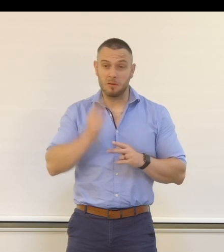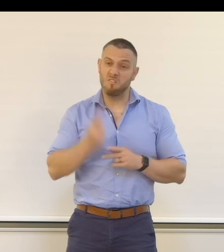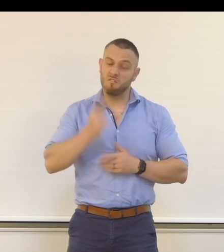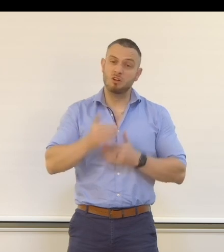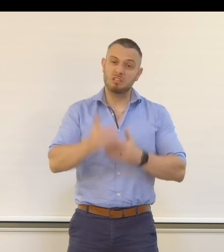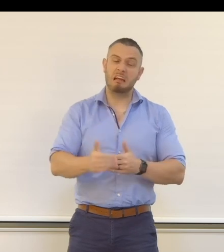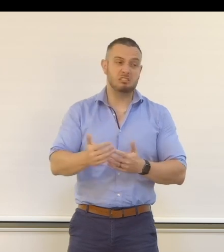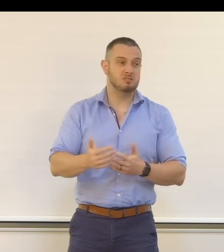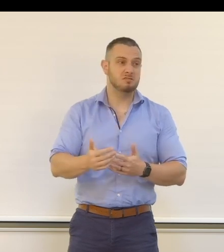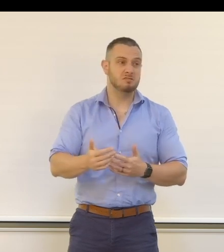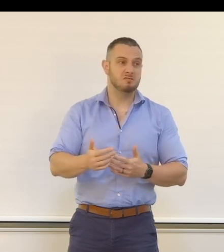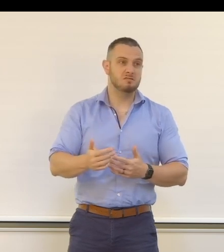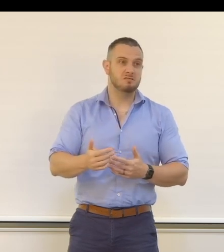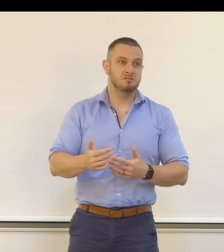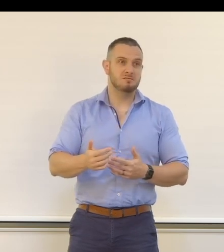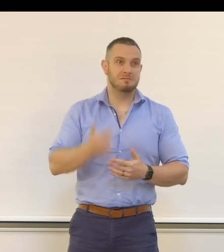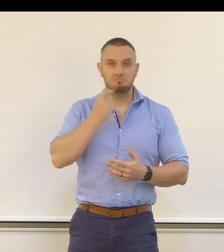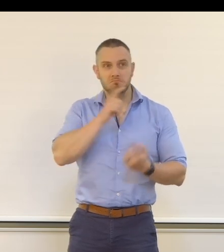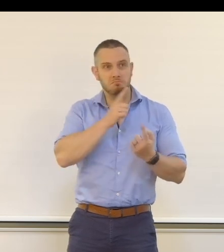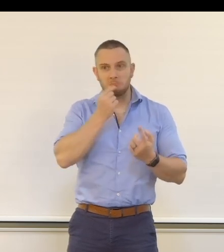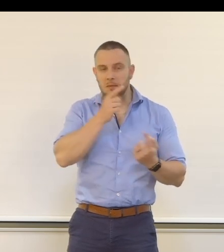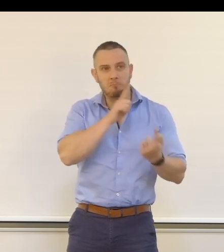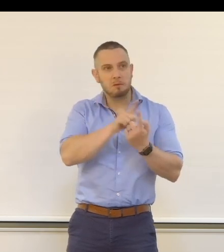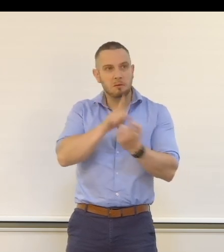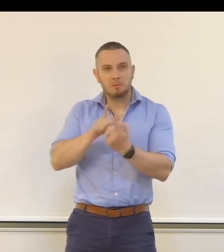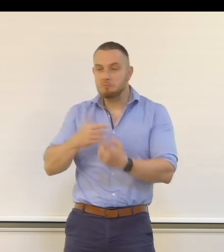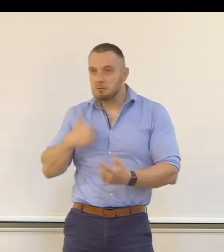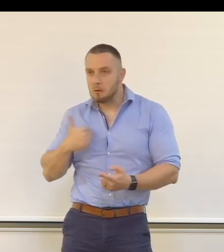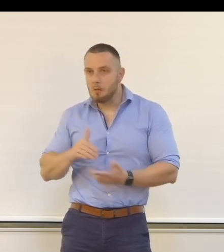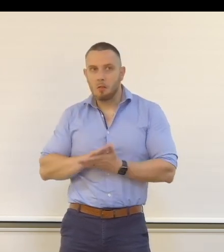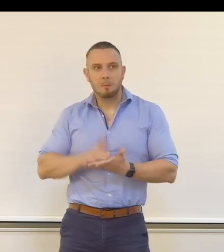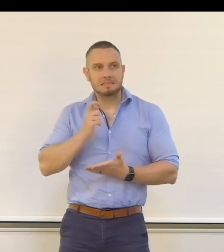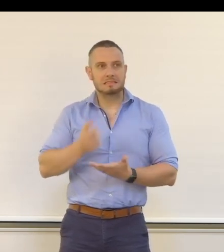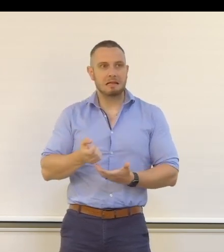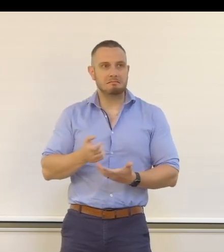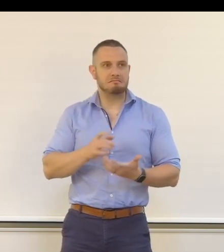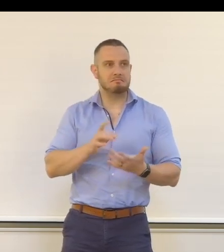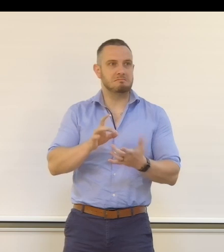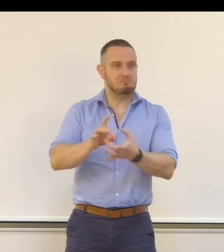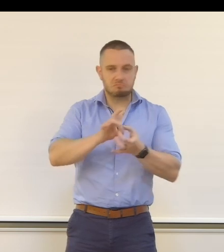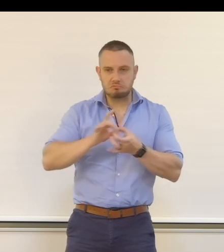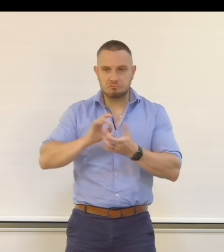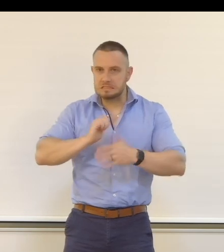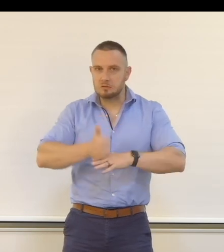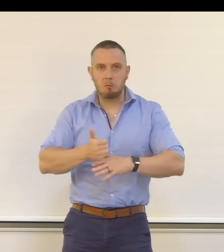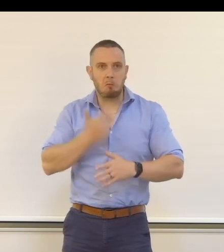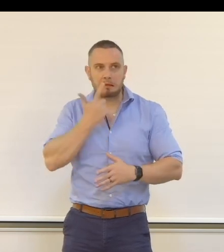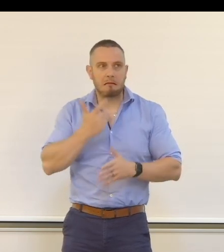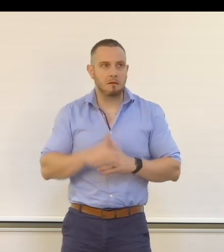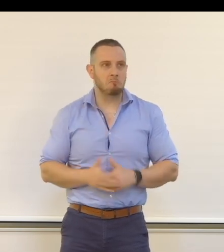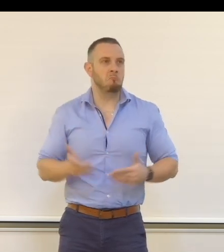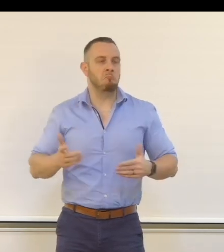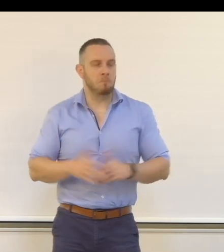step, I could get to know some people that could point me to the right place or the right website or to find a